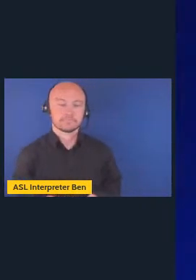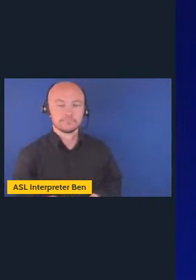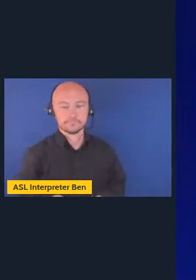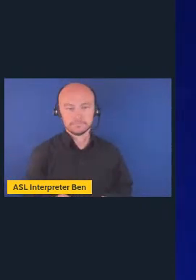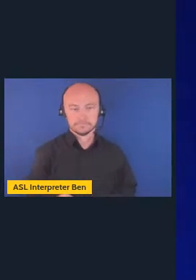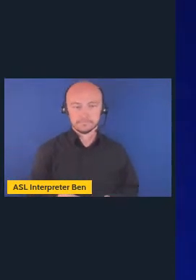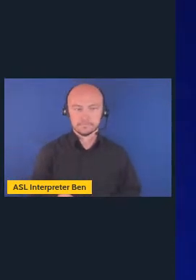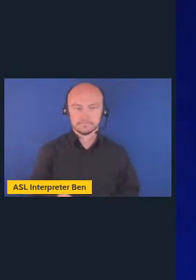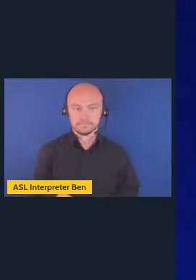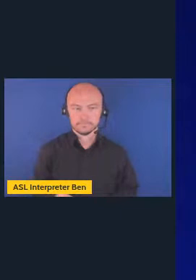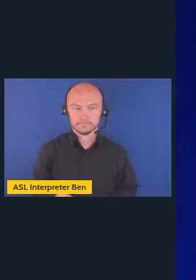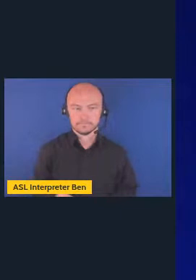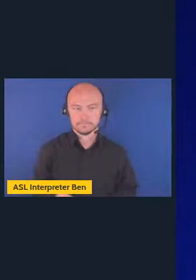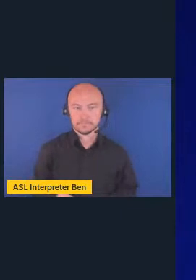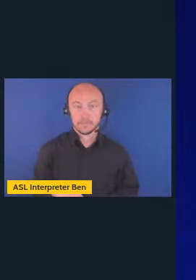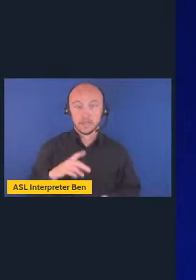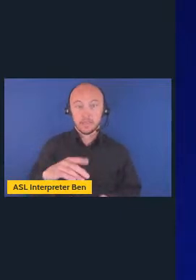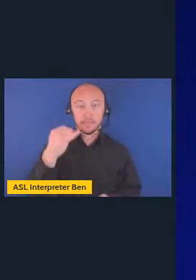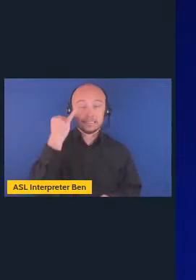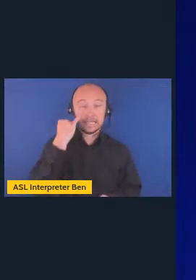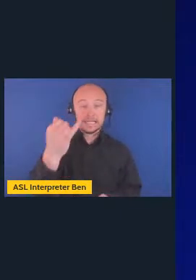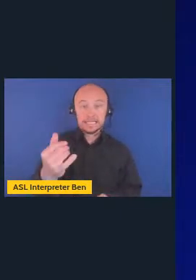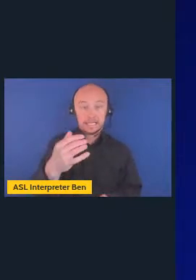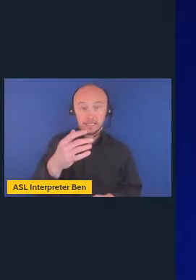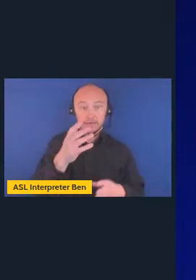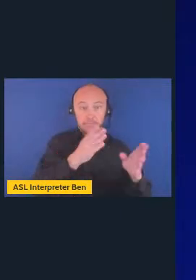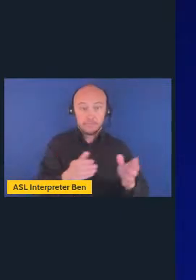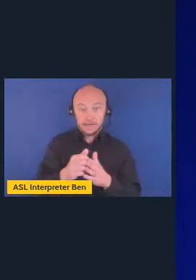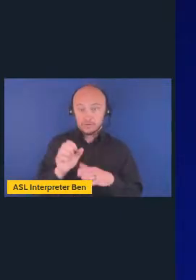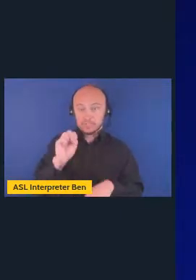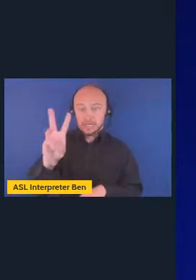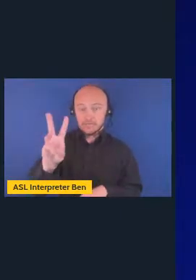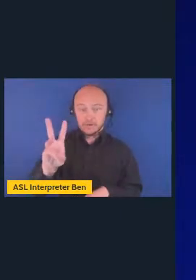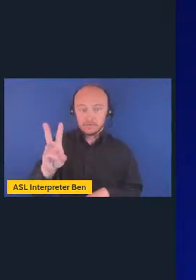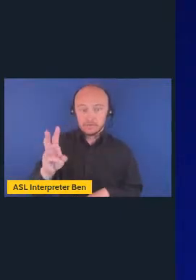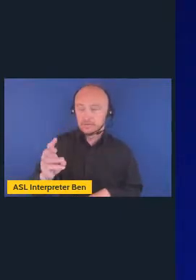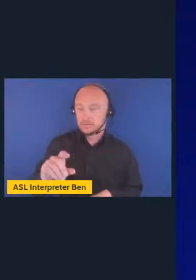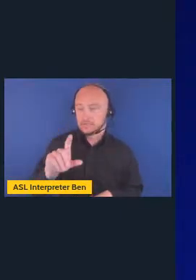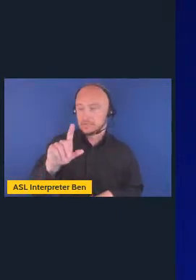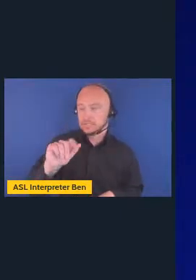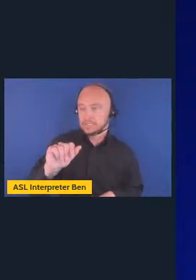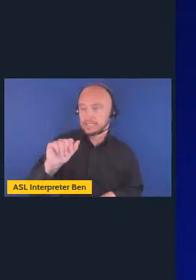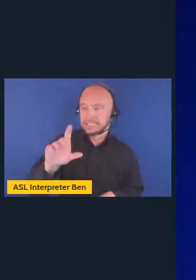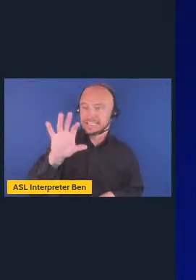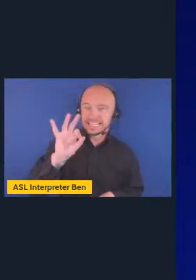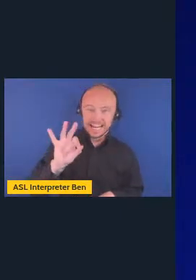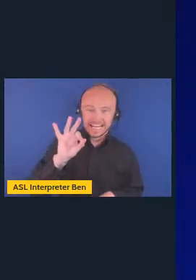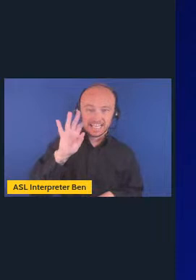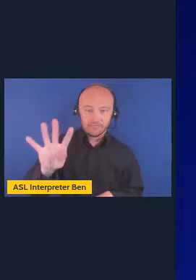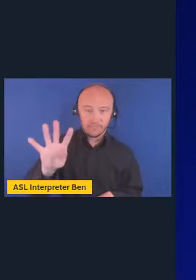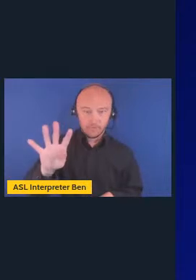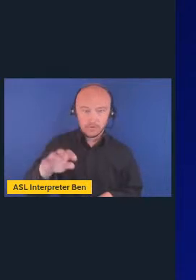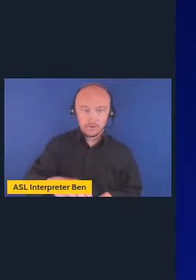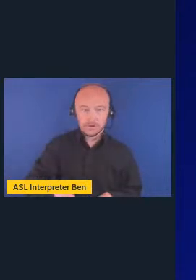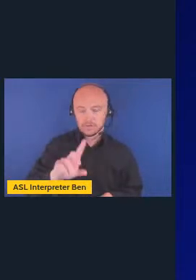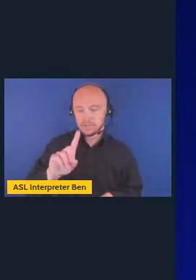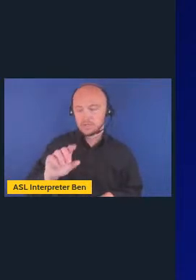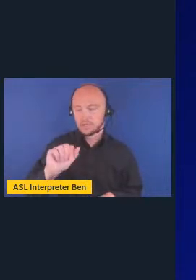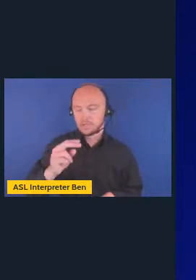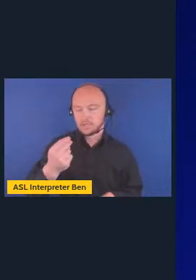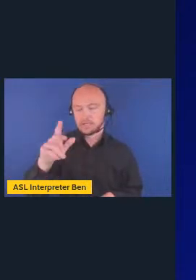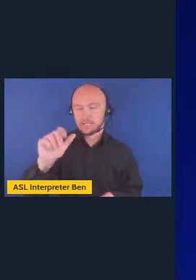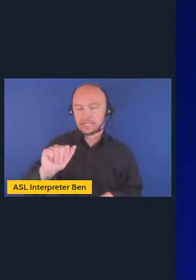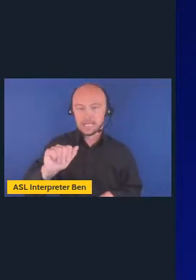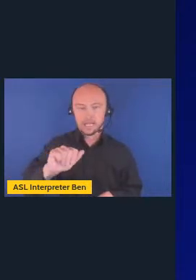patterns are not a new idea in software. Published right back in October 1994 was the famous Gang of Four book.